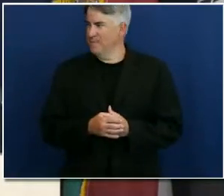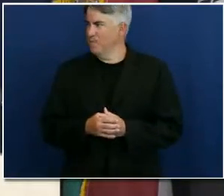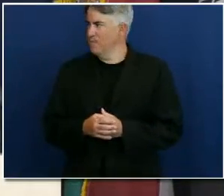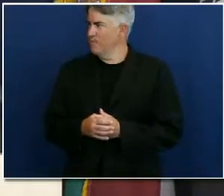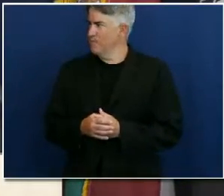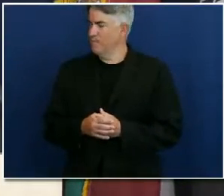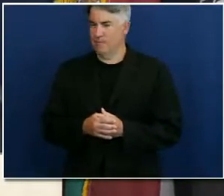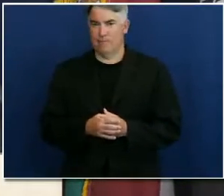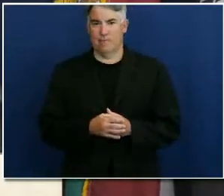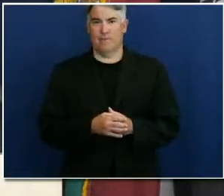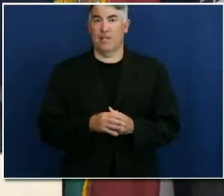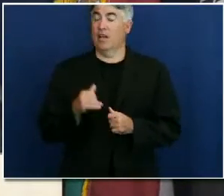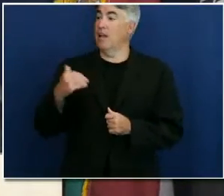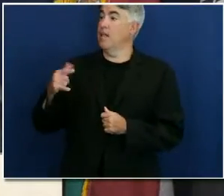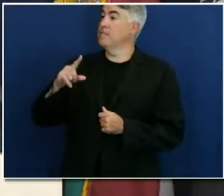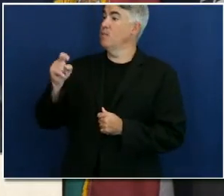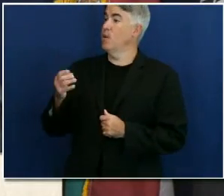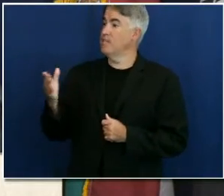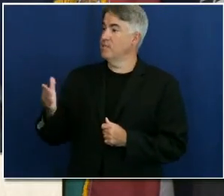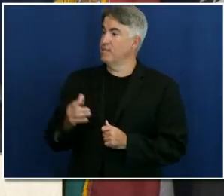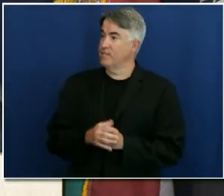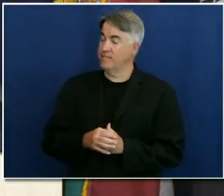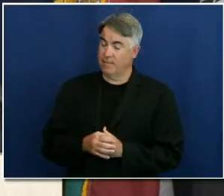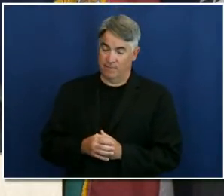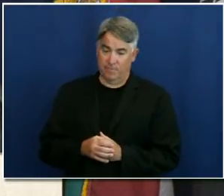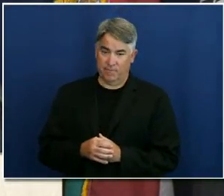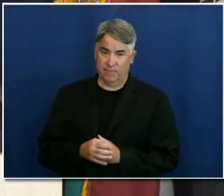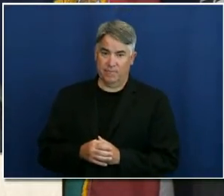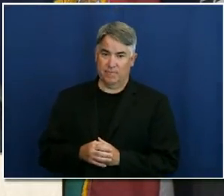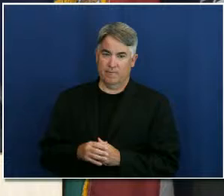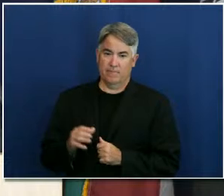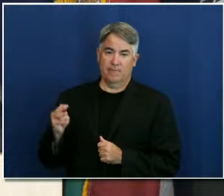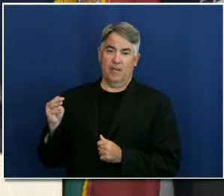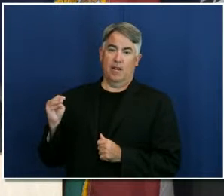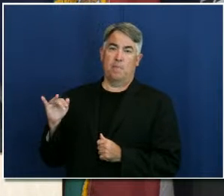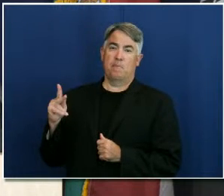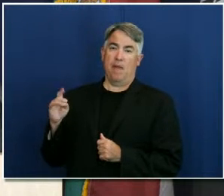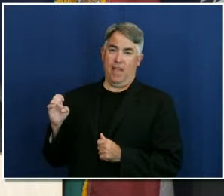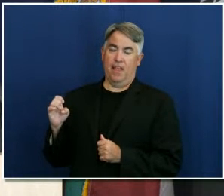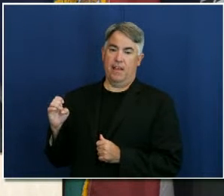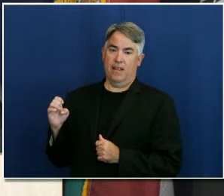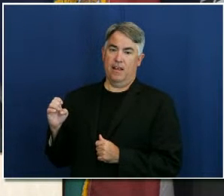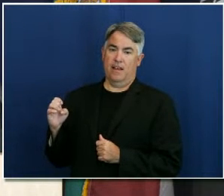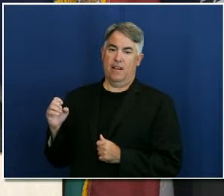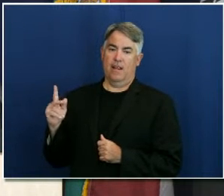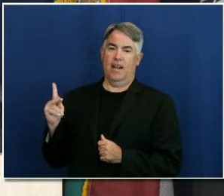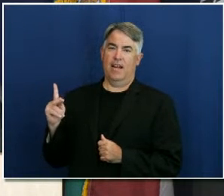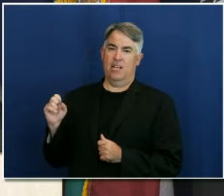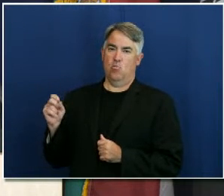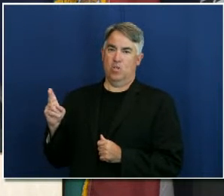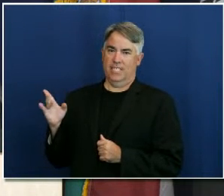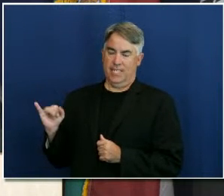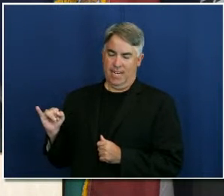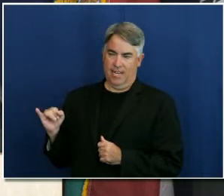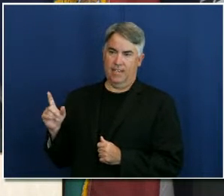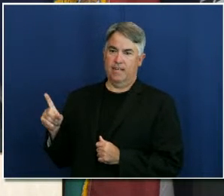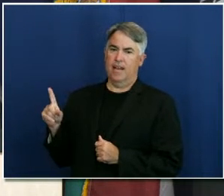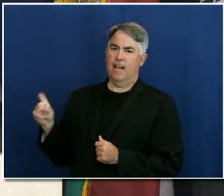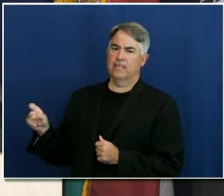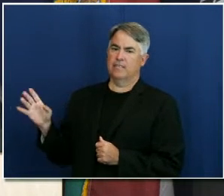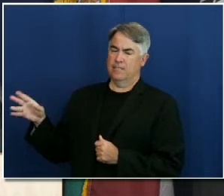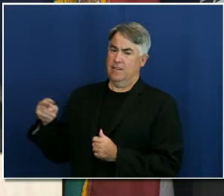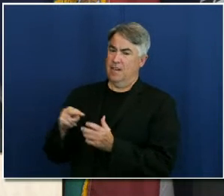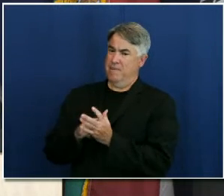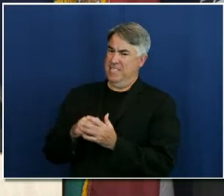All right, next question. This next text question is from Mike McKinnon with KUSI. Are vaccinated people protected from those who have not